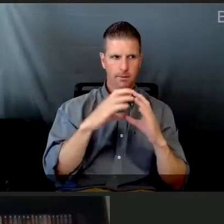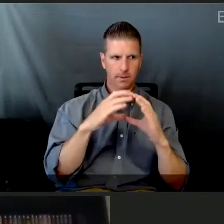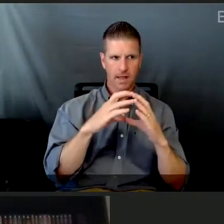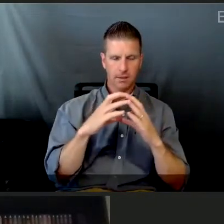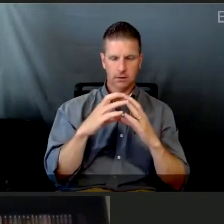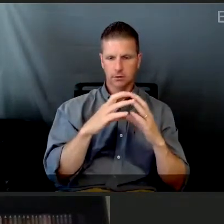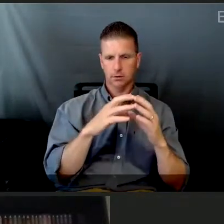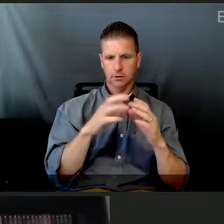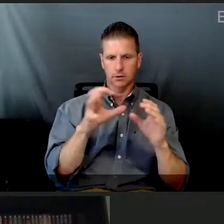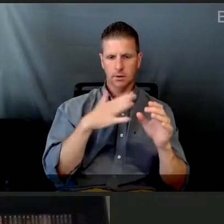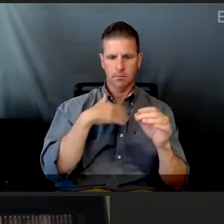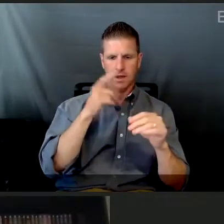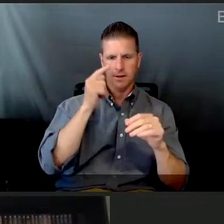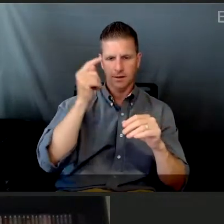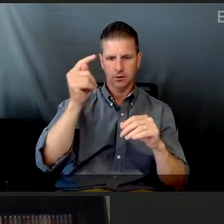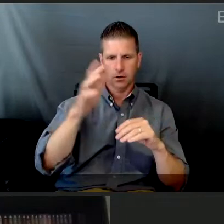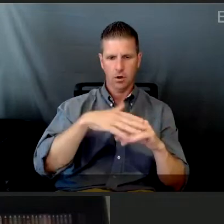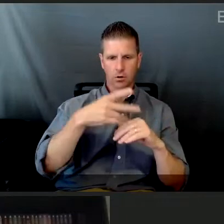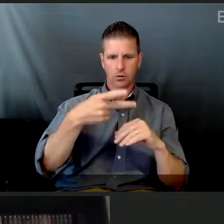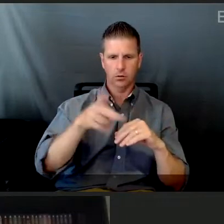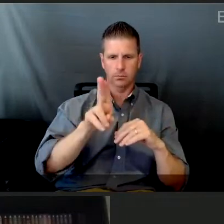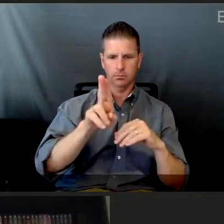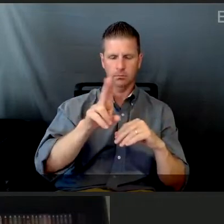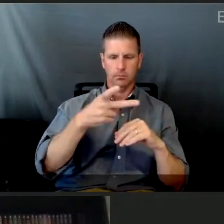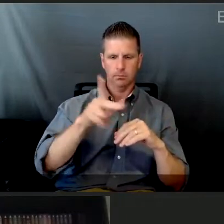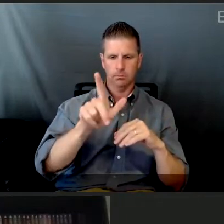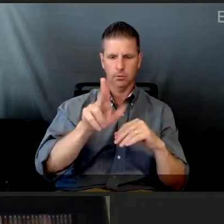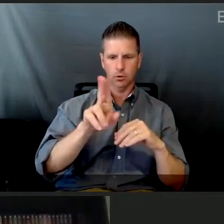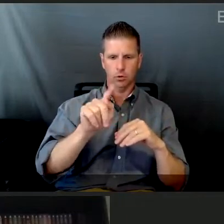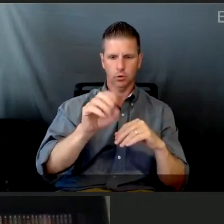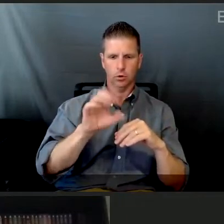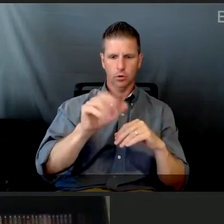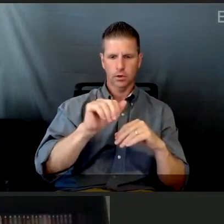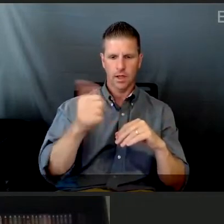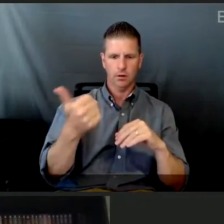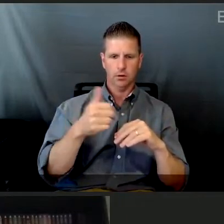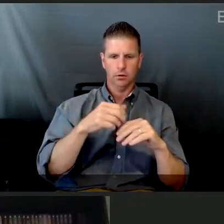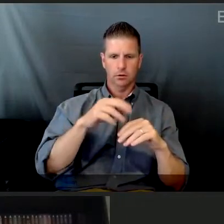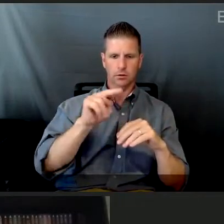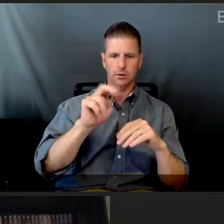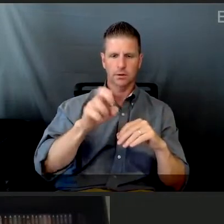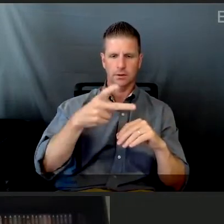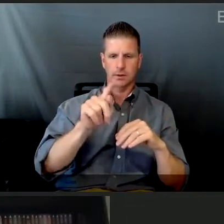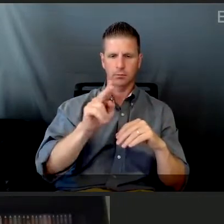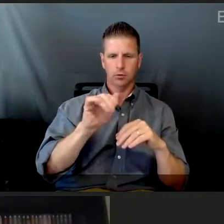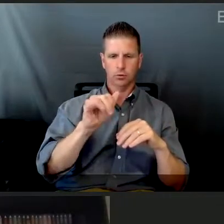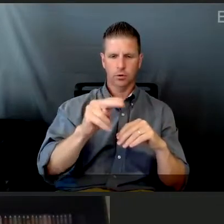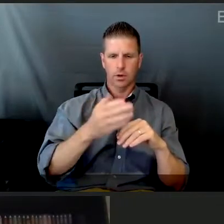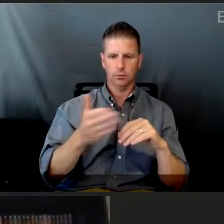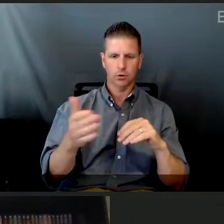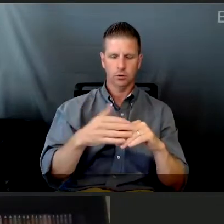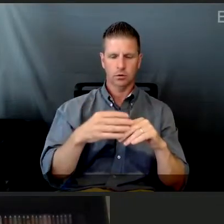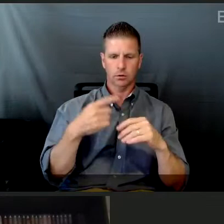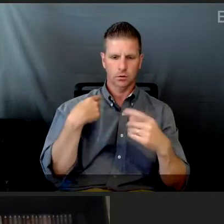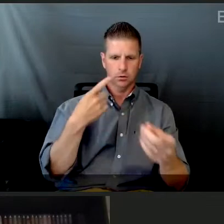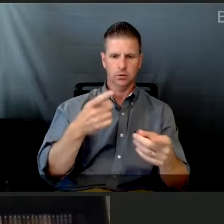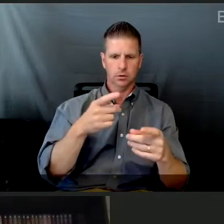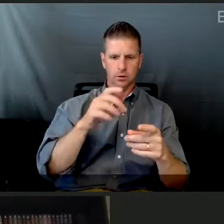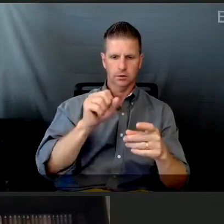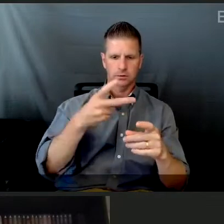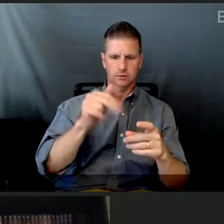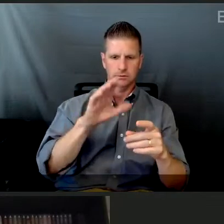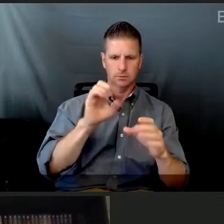I did my thesis on Pluto and other trans-Neptunian objects. And I've been at Space Telescope since that